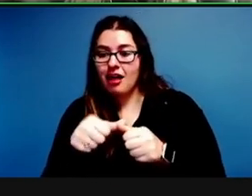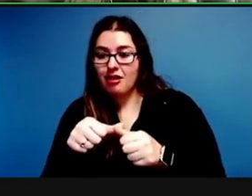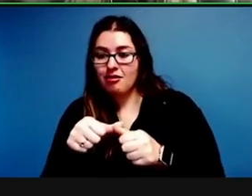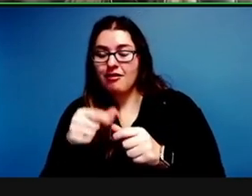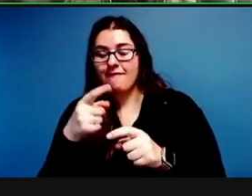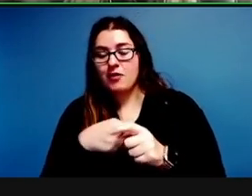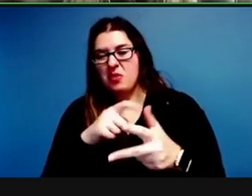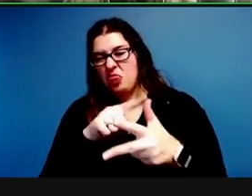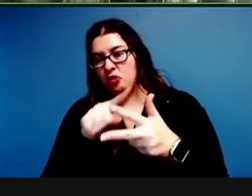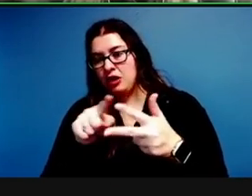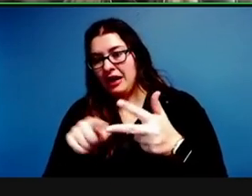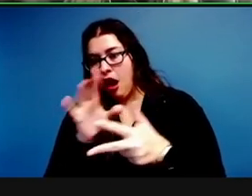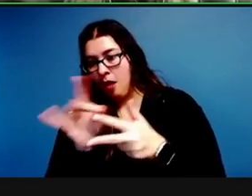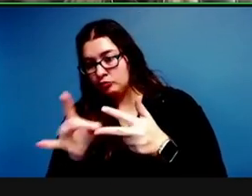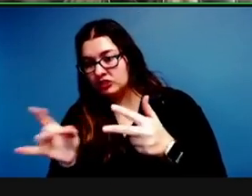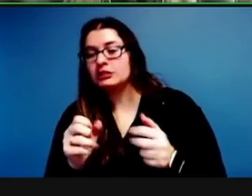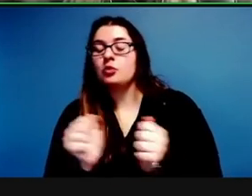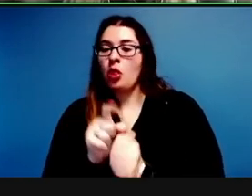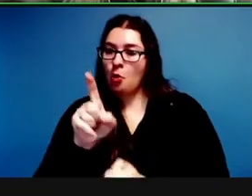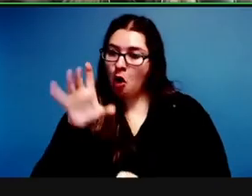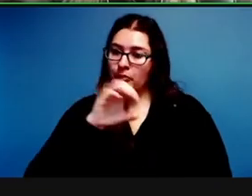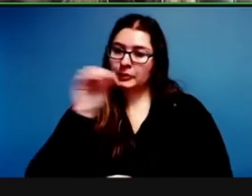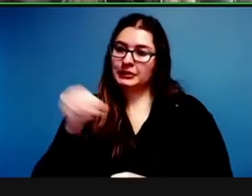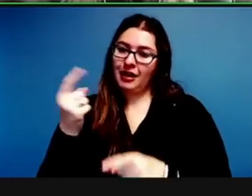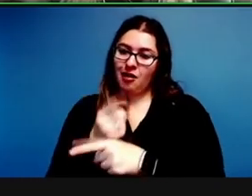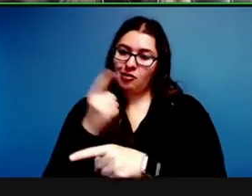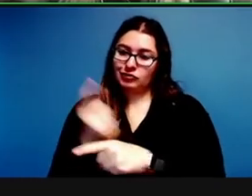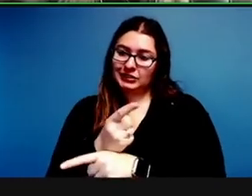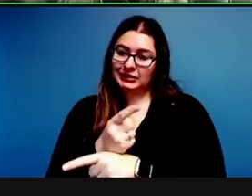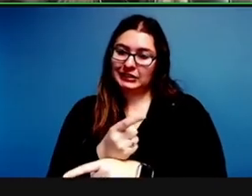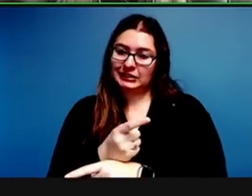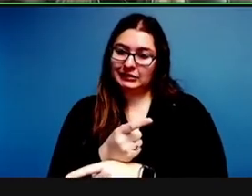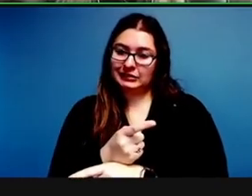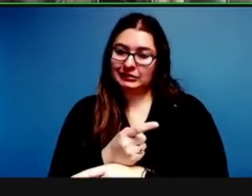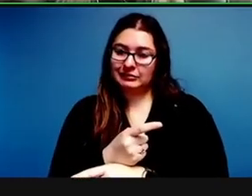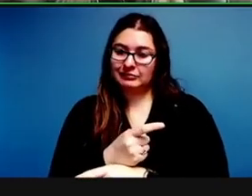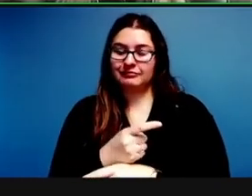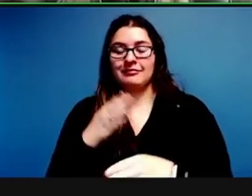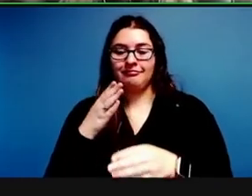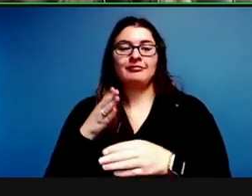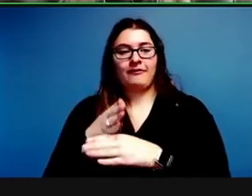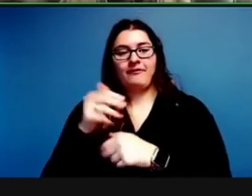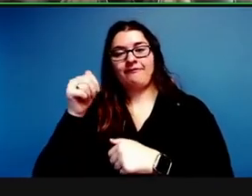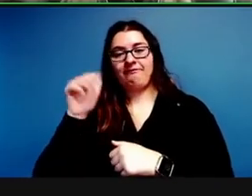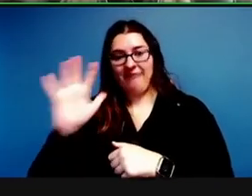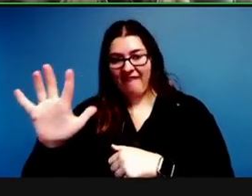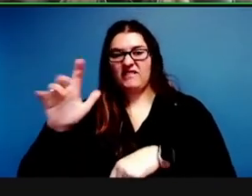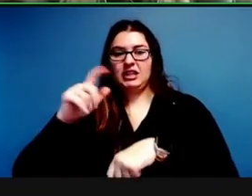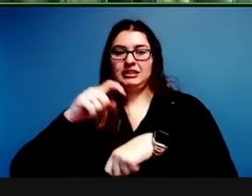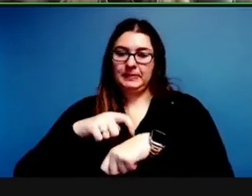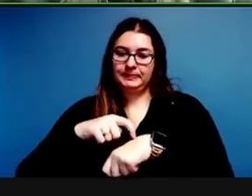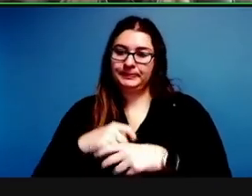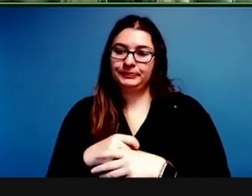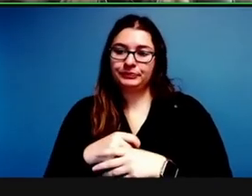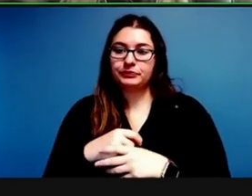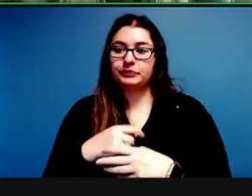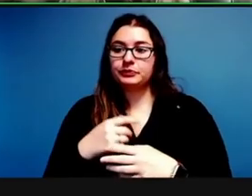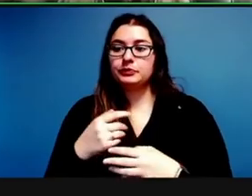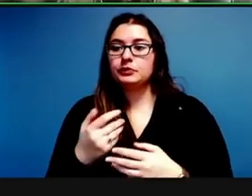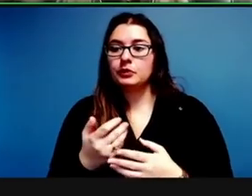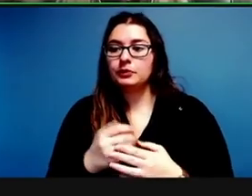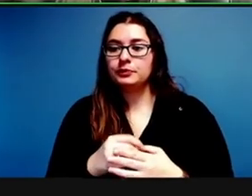of 3 with 100% accuracy across 5 trials. So I want you to ask